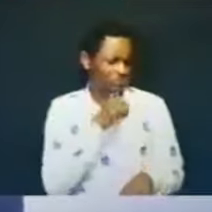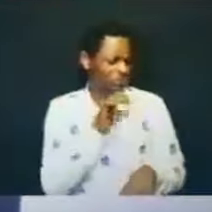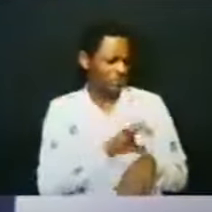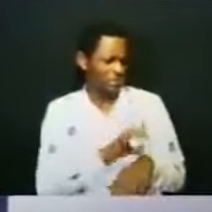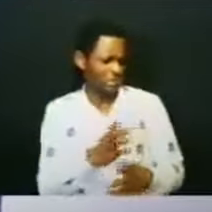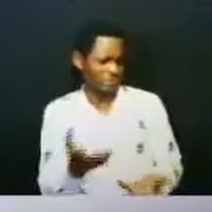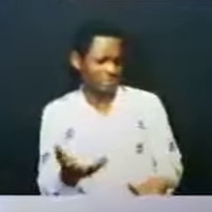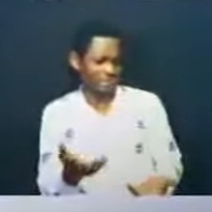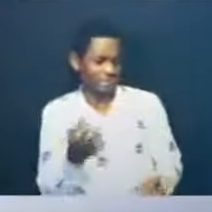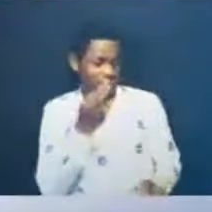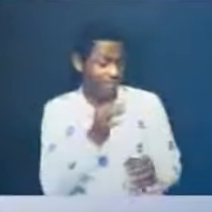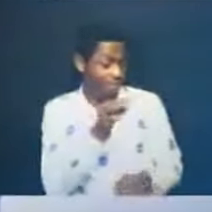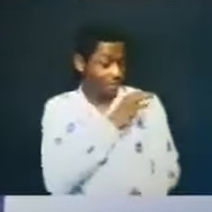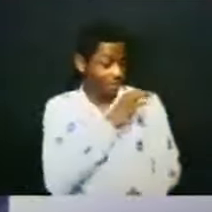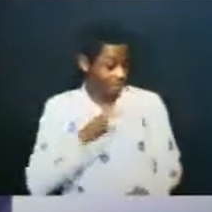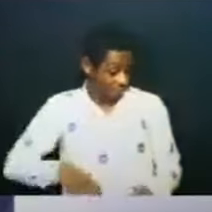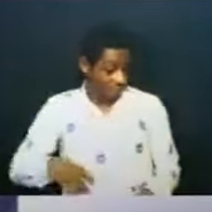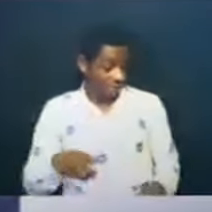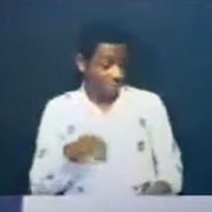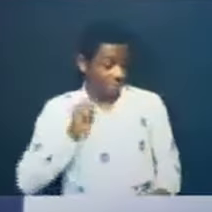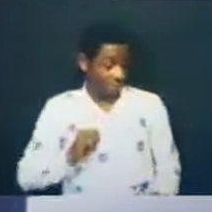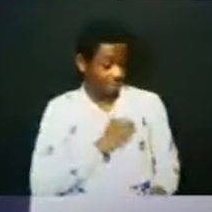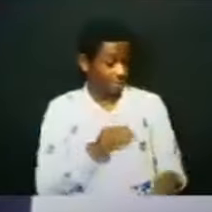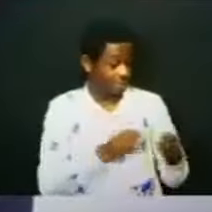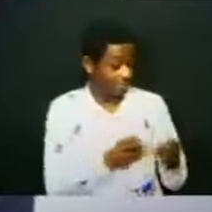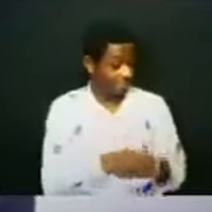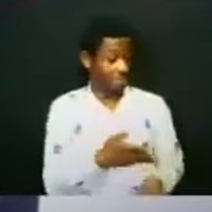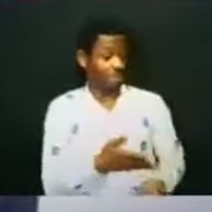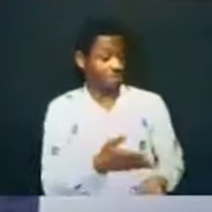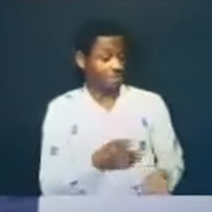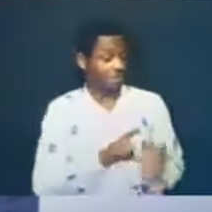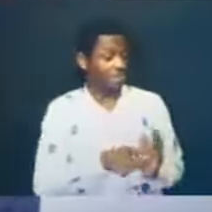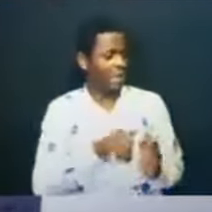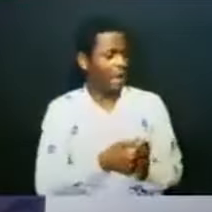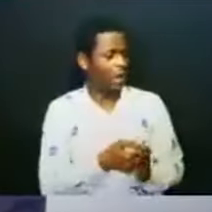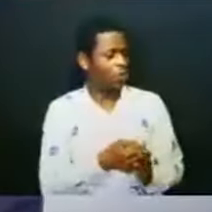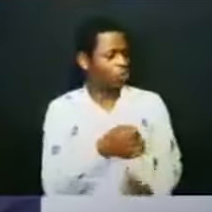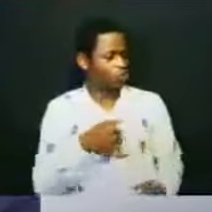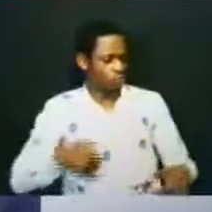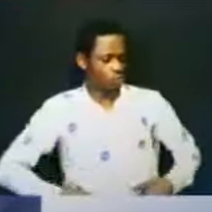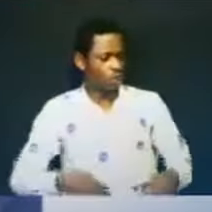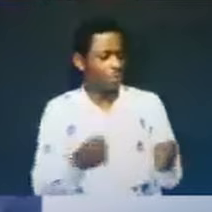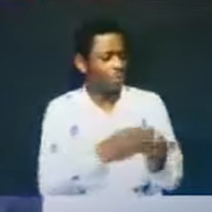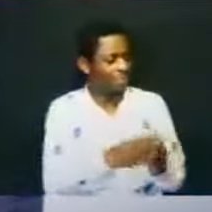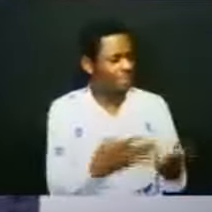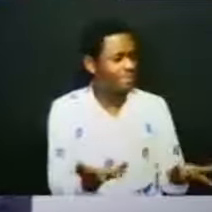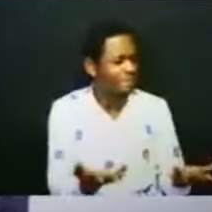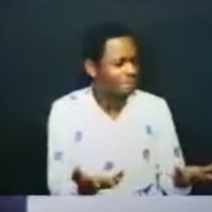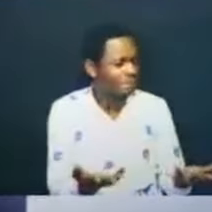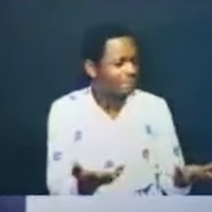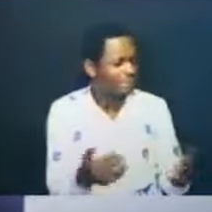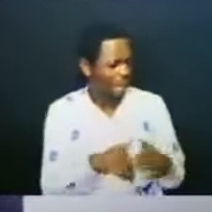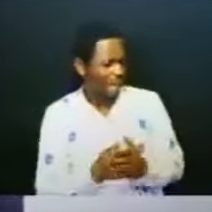is a presbytery meeting, then what about youth meeting? And they were, and the minister was say, "Ah, sorry, ni